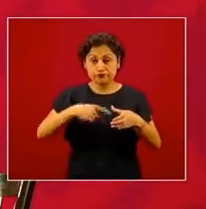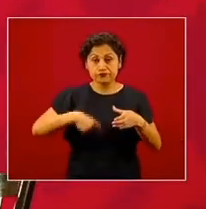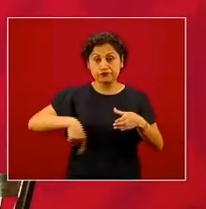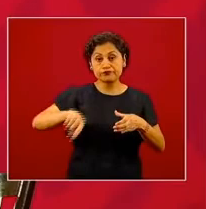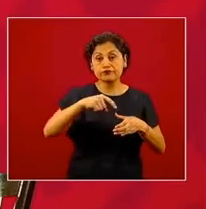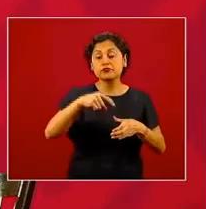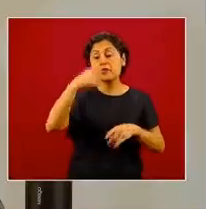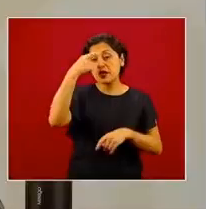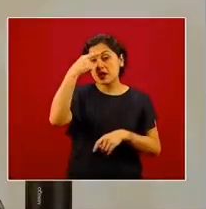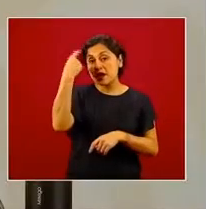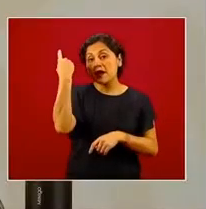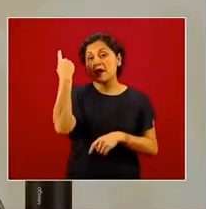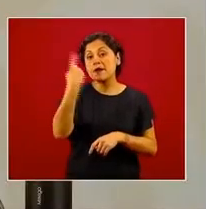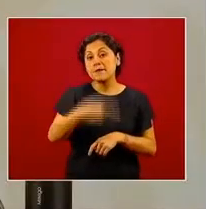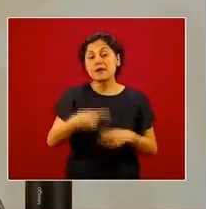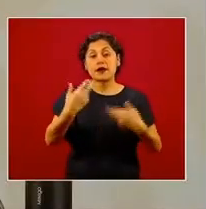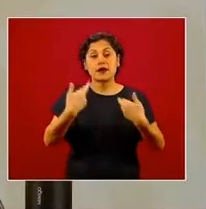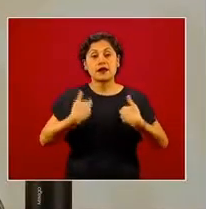experts,